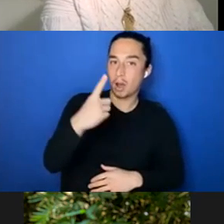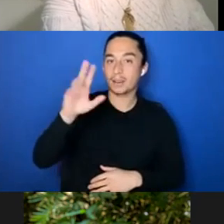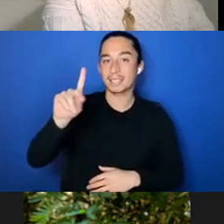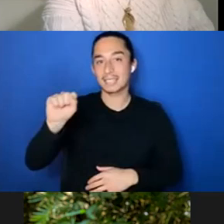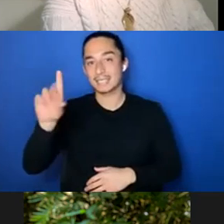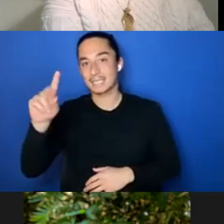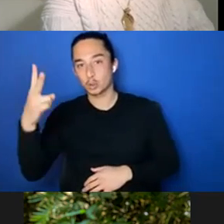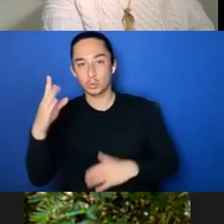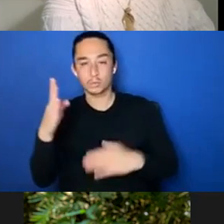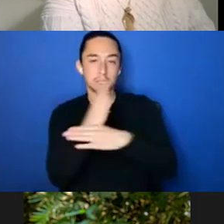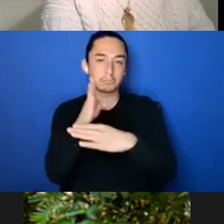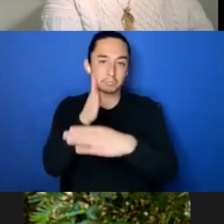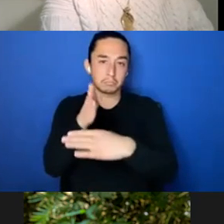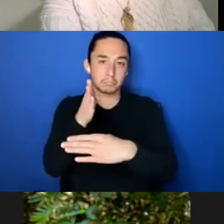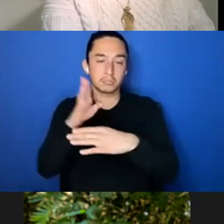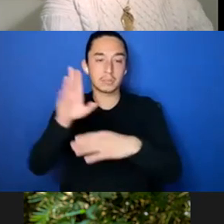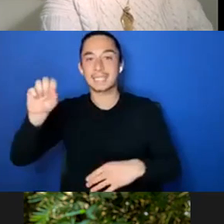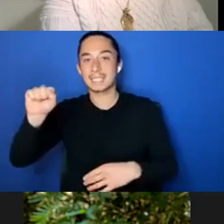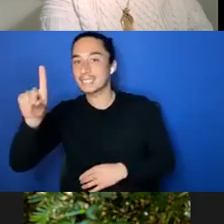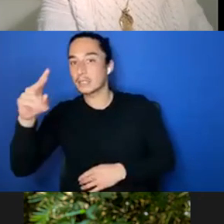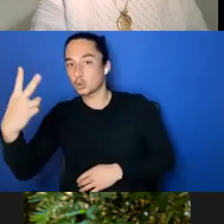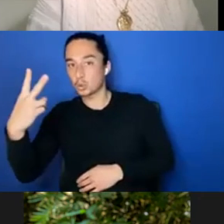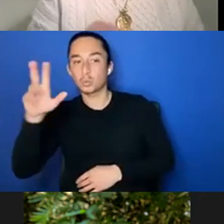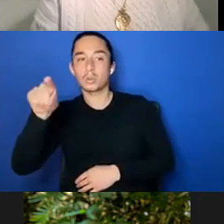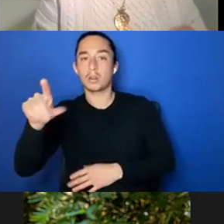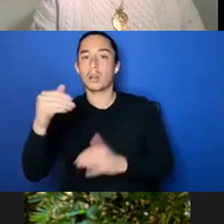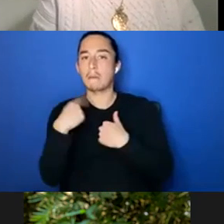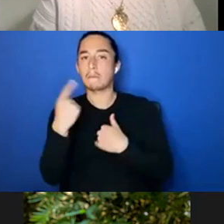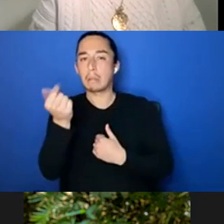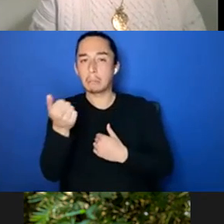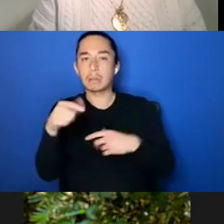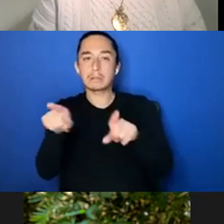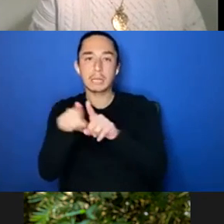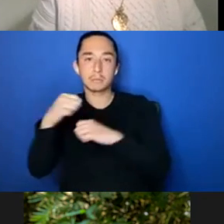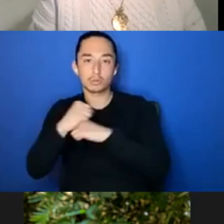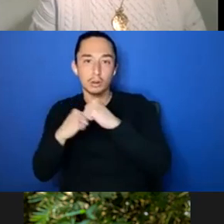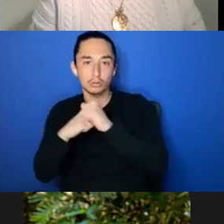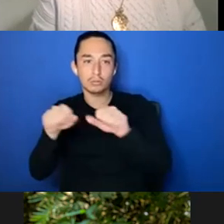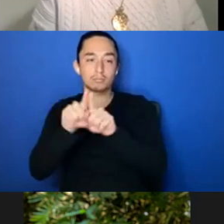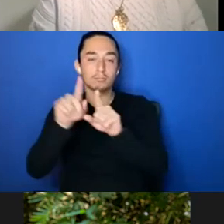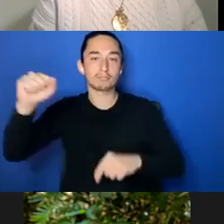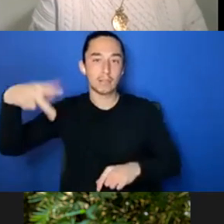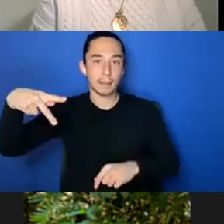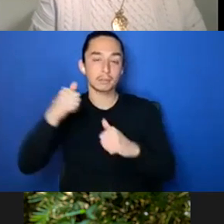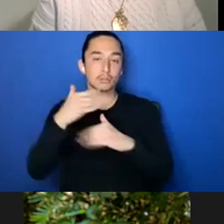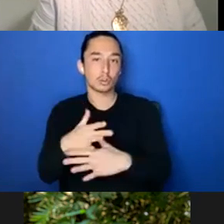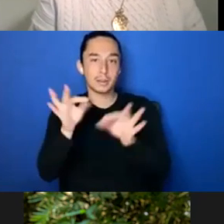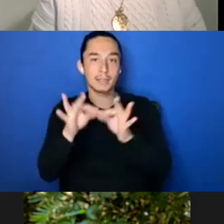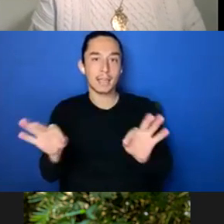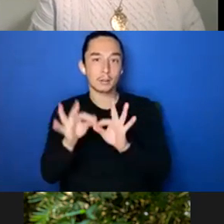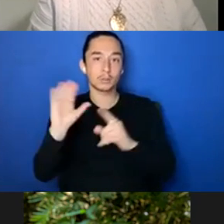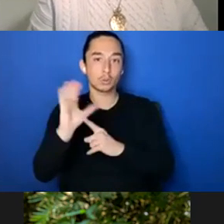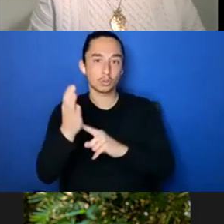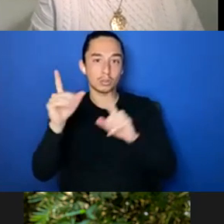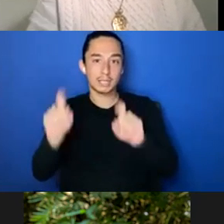The DSD-2 is has a little bit of the same structure than the AP German language and culture test, but it is